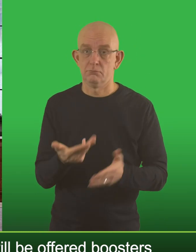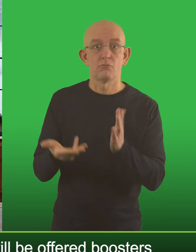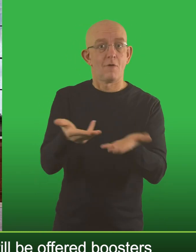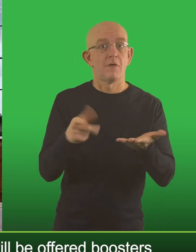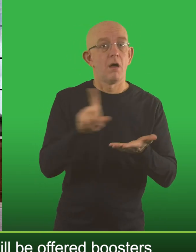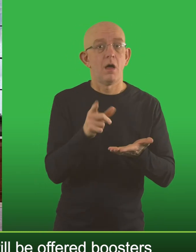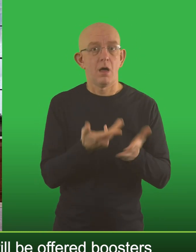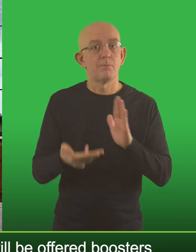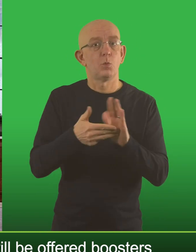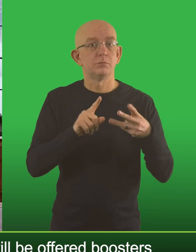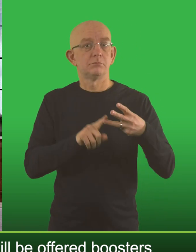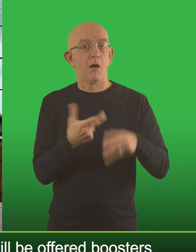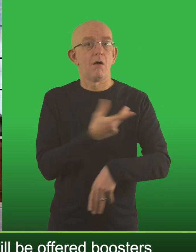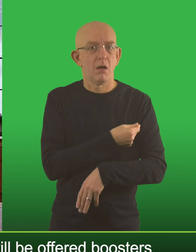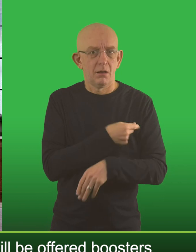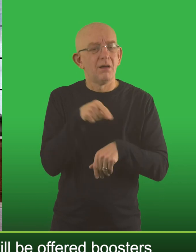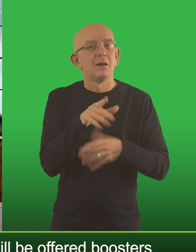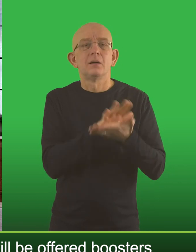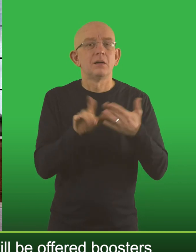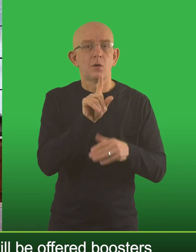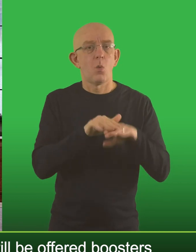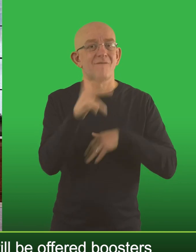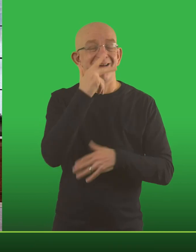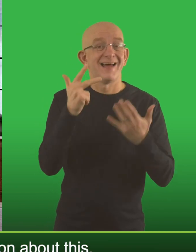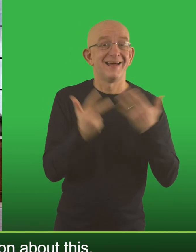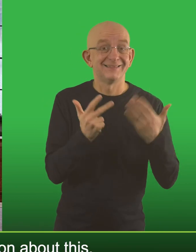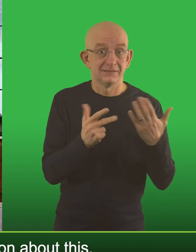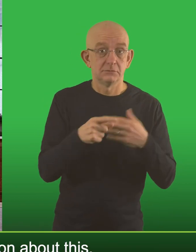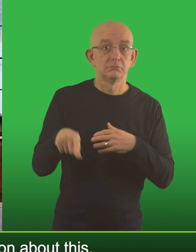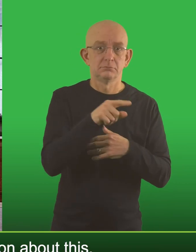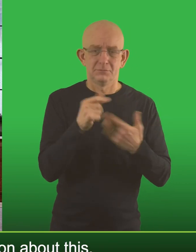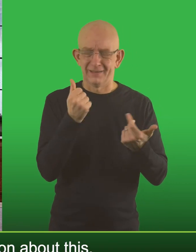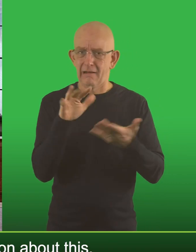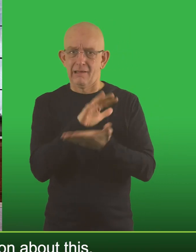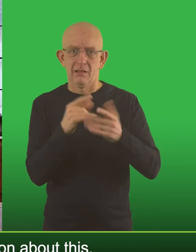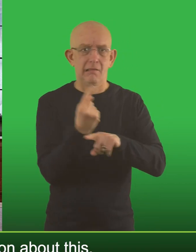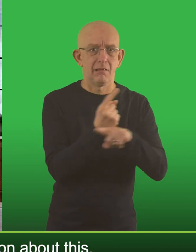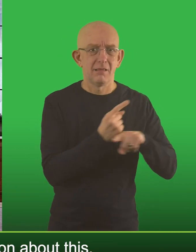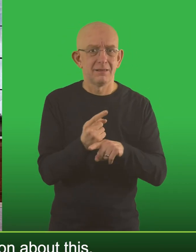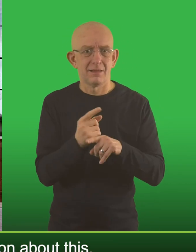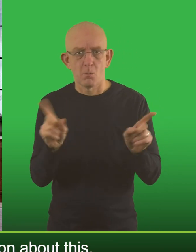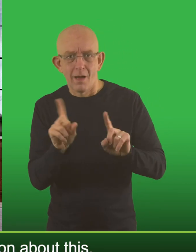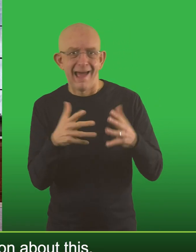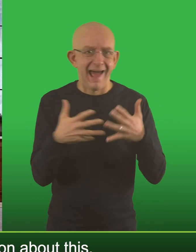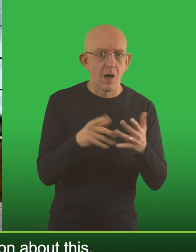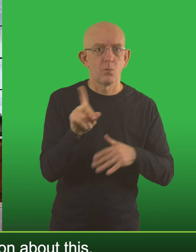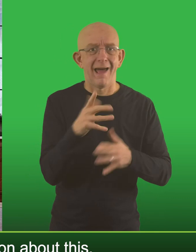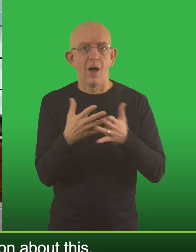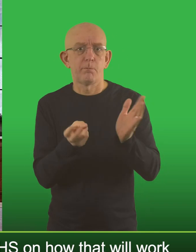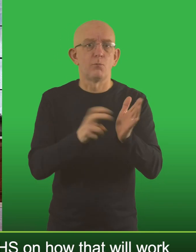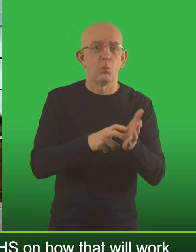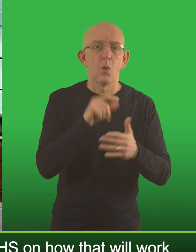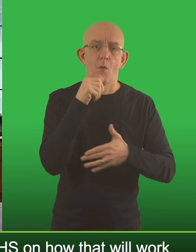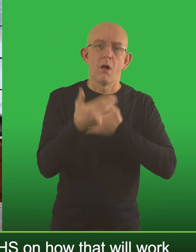offered boosters, and by all adults, everyone aged over 18. There've been quite a lot of confusion about this, how it will work and how people